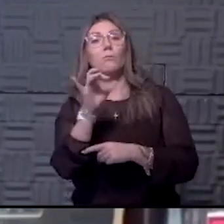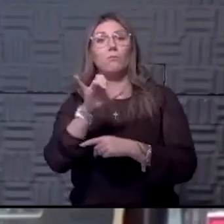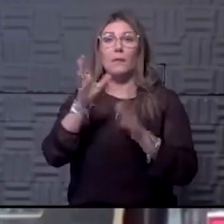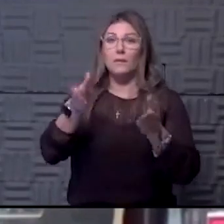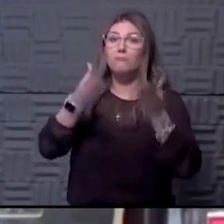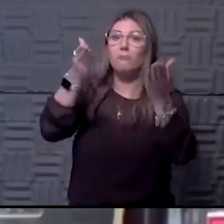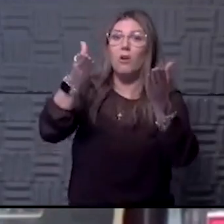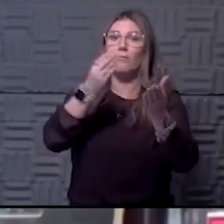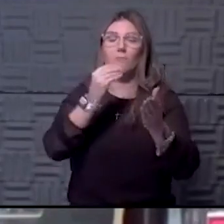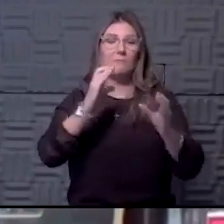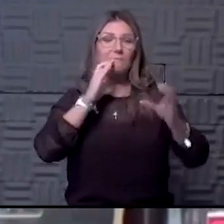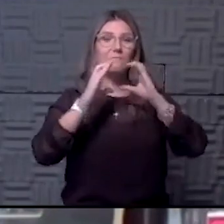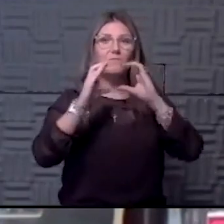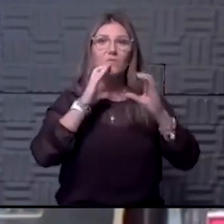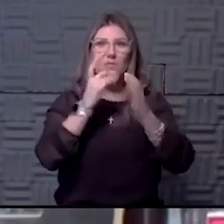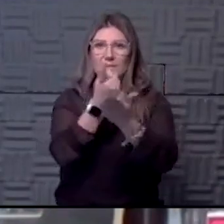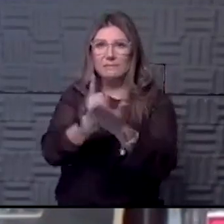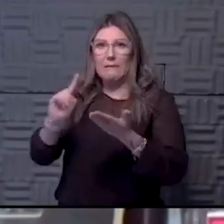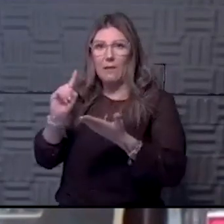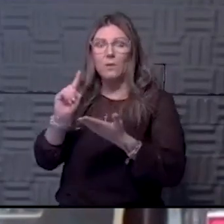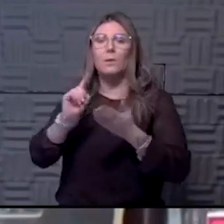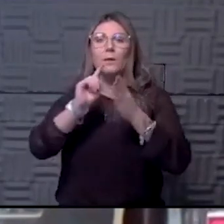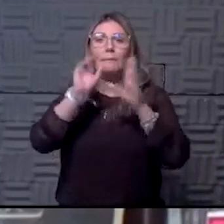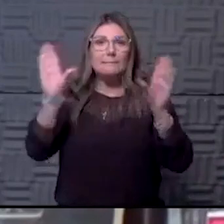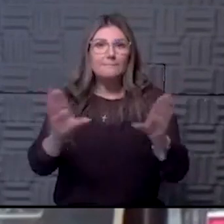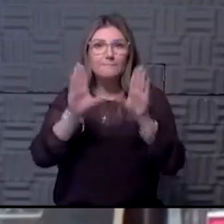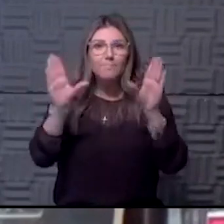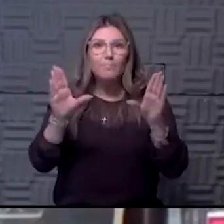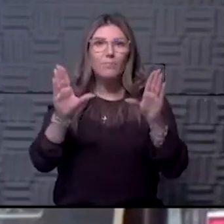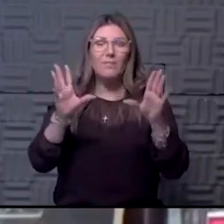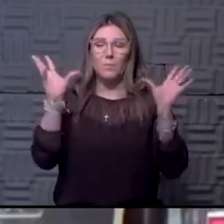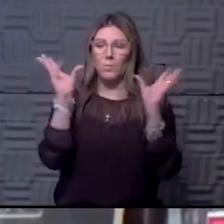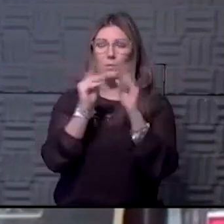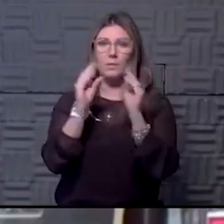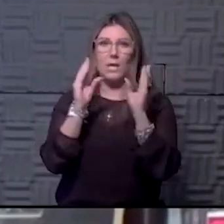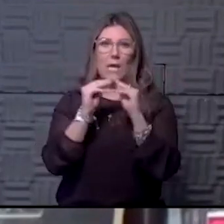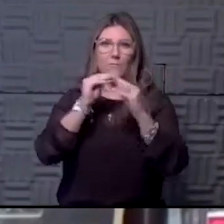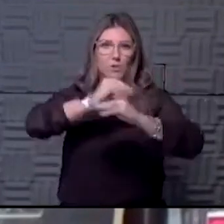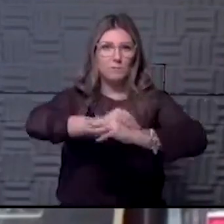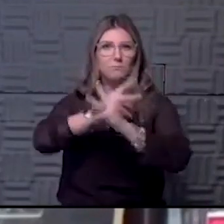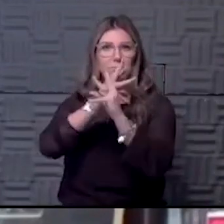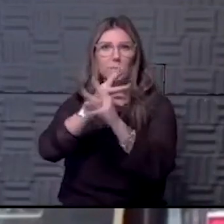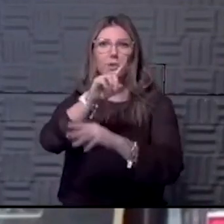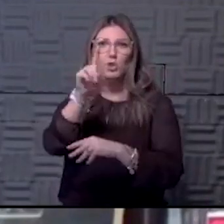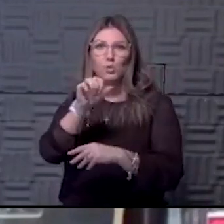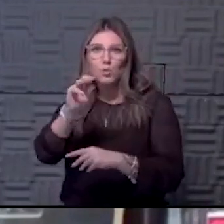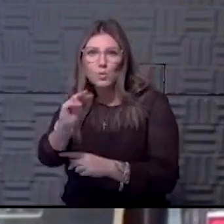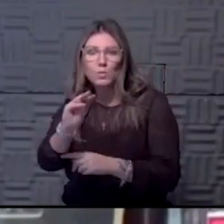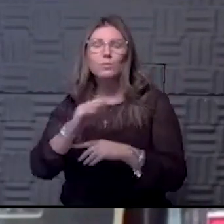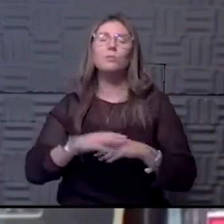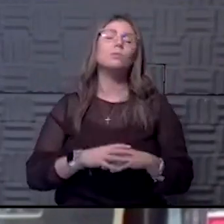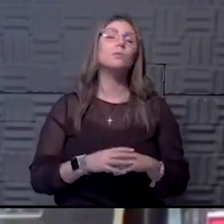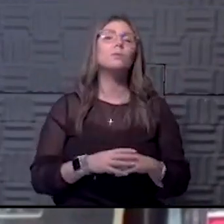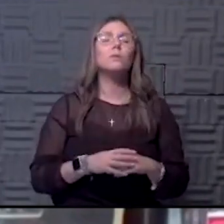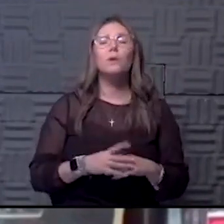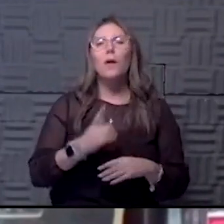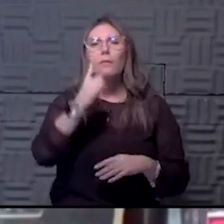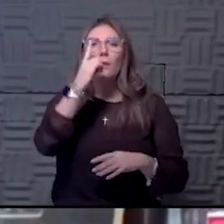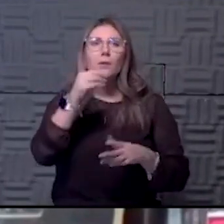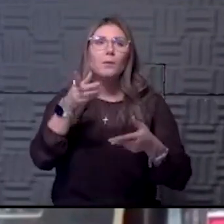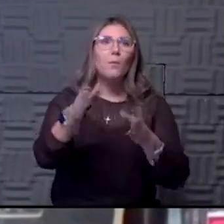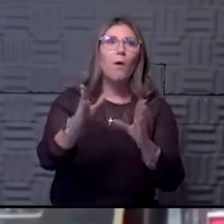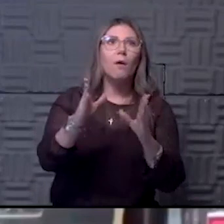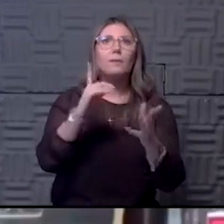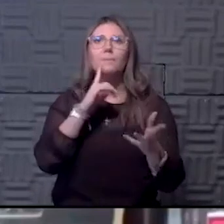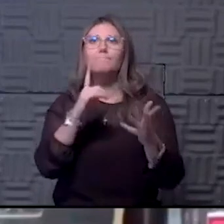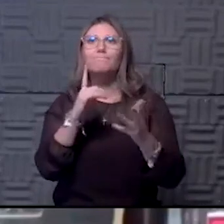And I had that conversation last Sunday in a conference Zoom. So I just think that there's ways that we can,